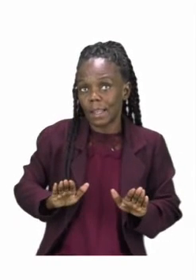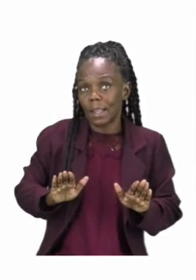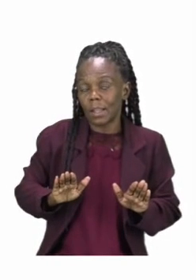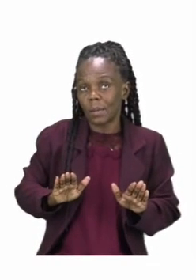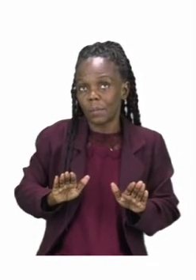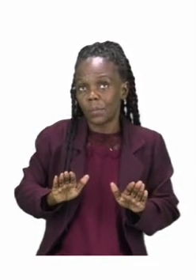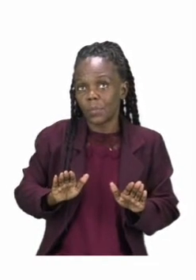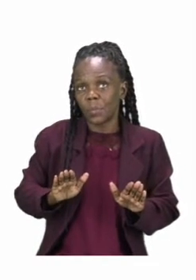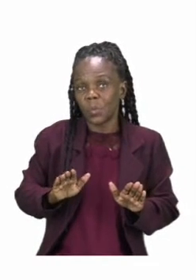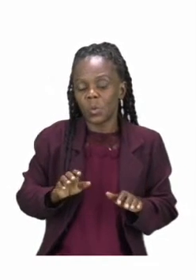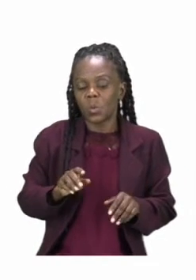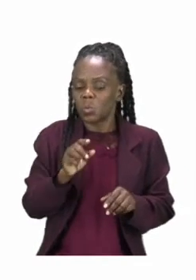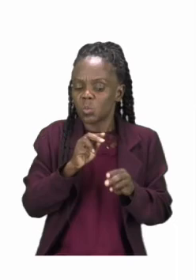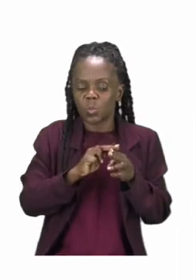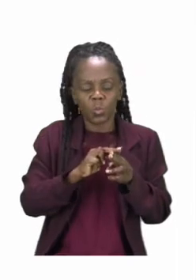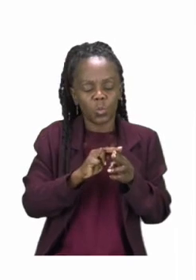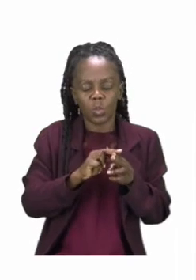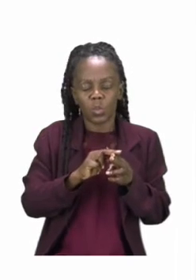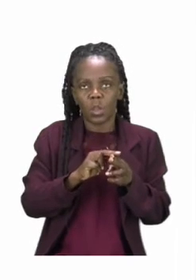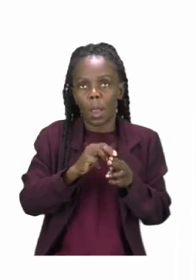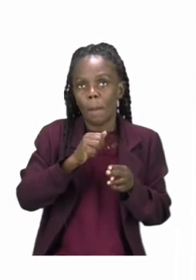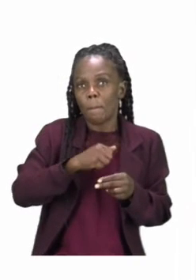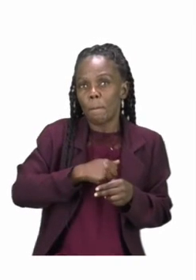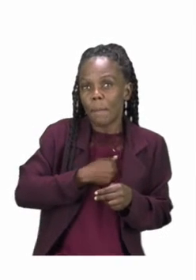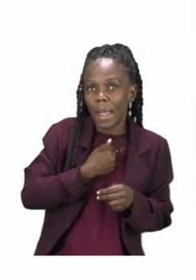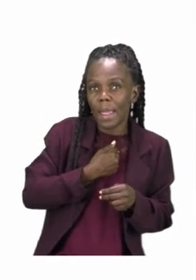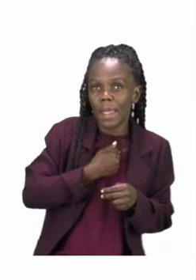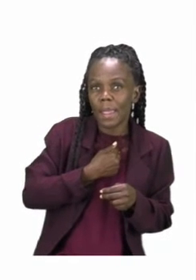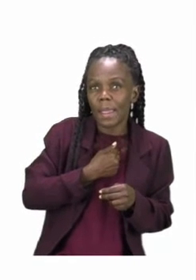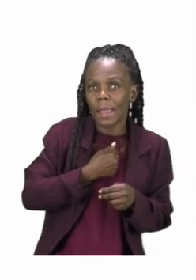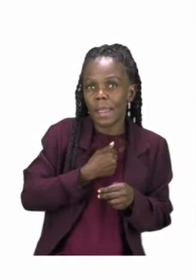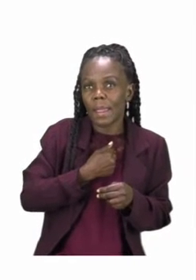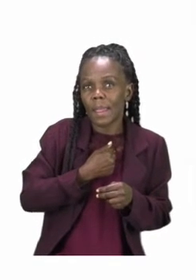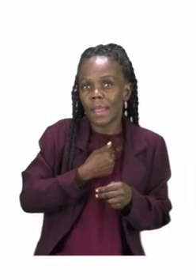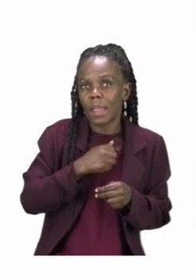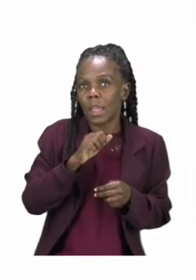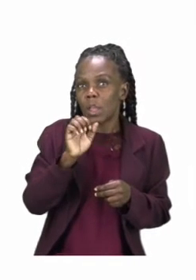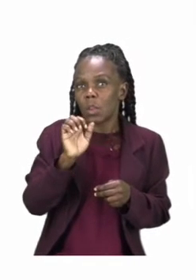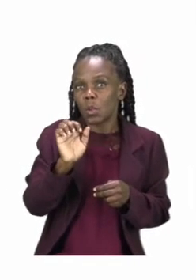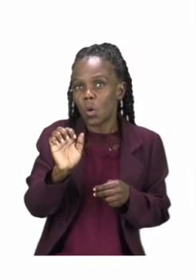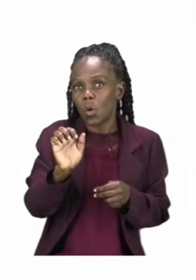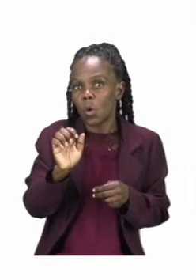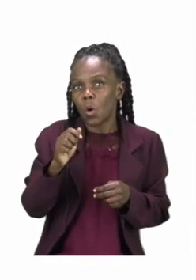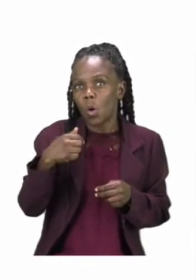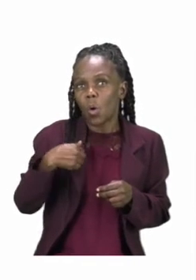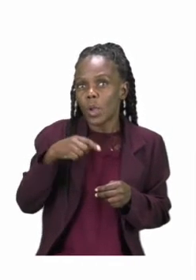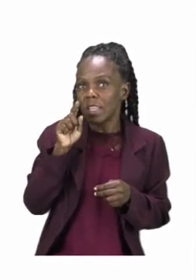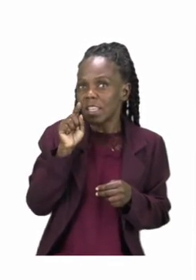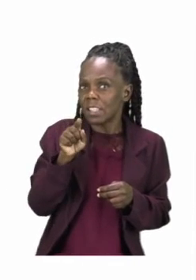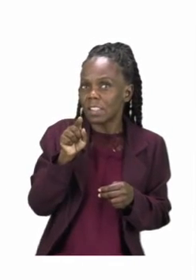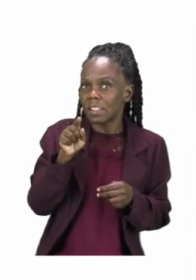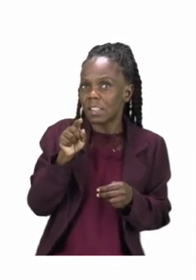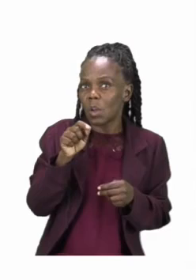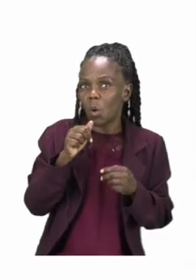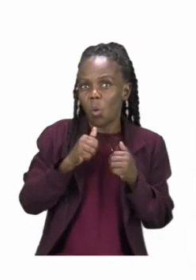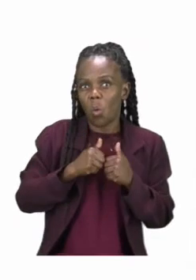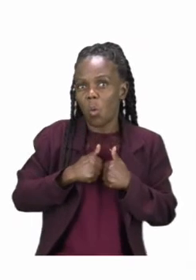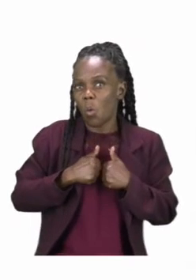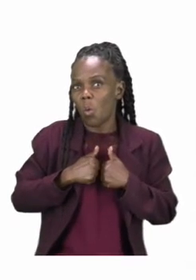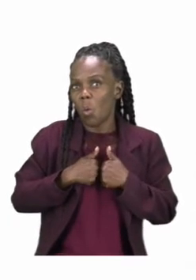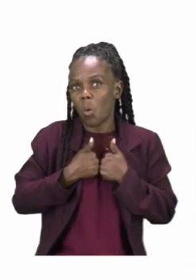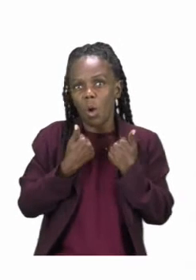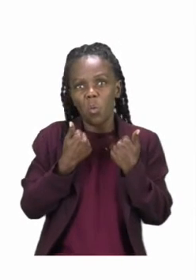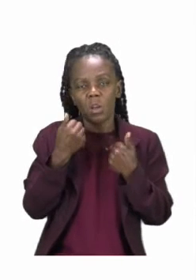are only being told about Lisa, not her two friends. So we cannot use the word